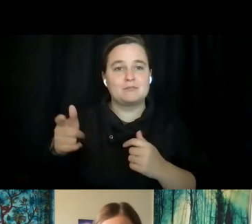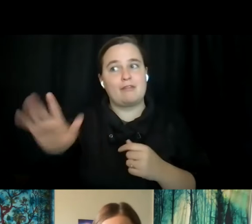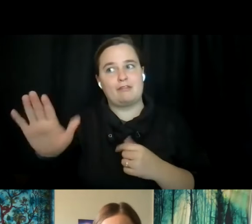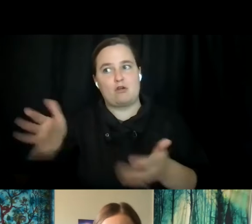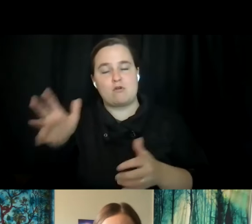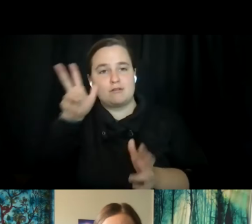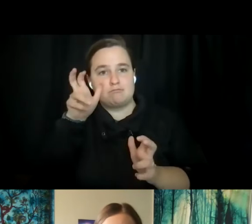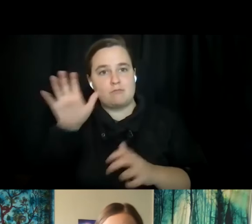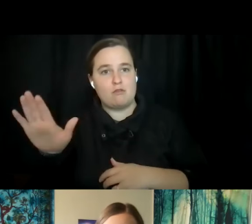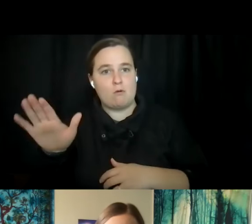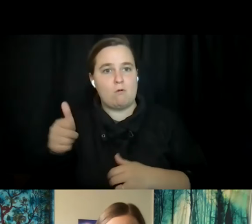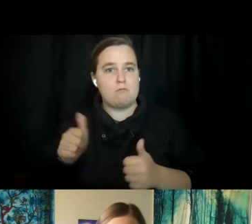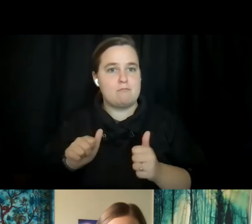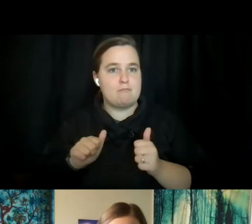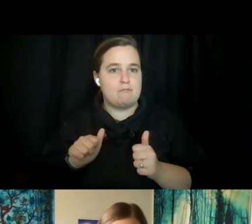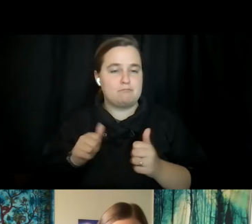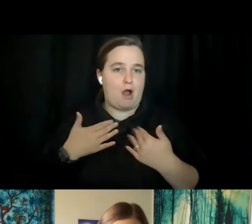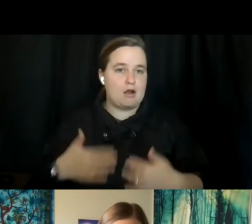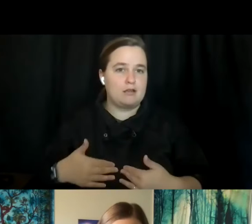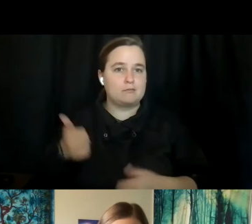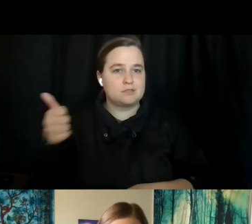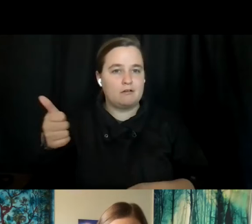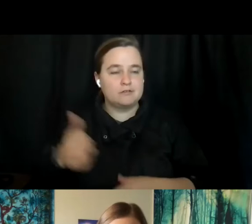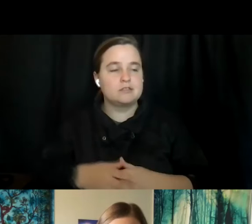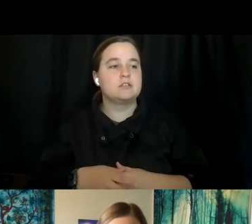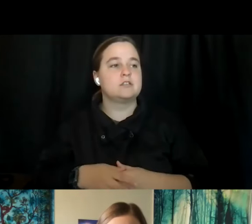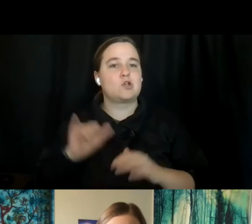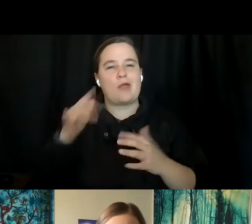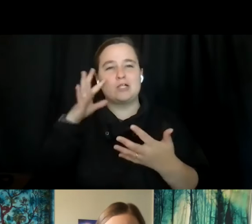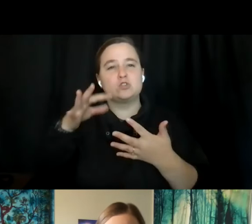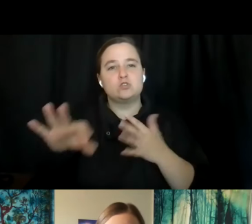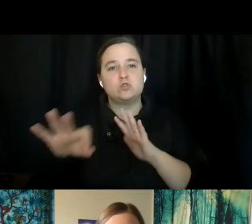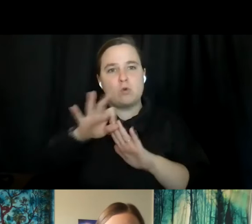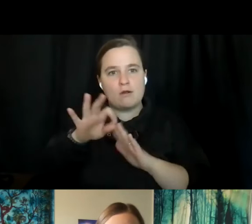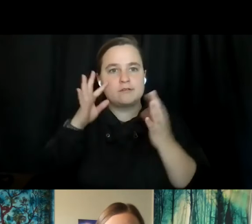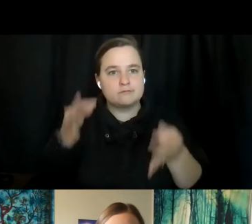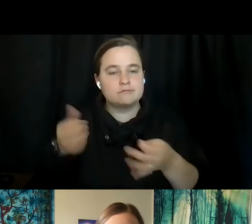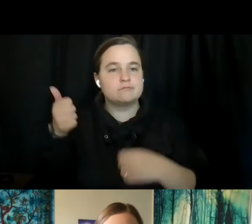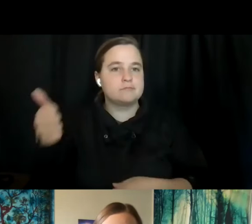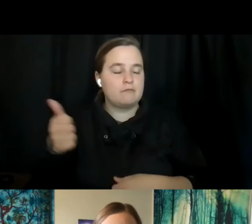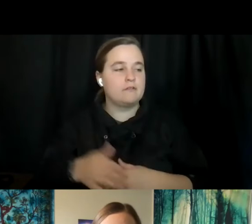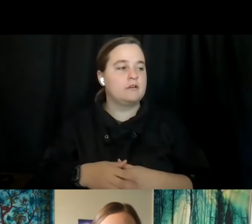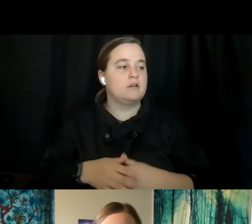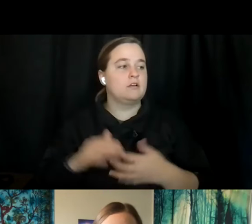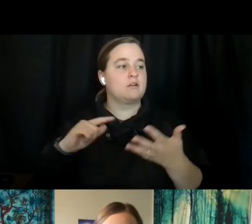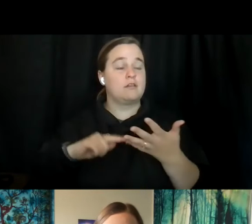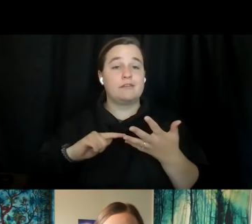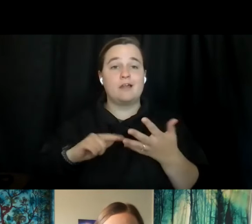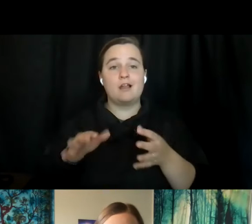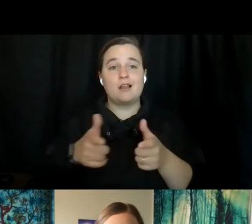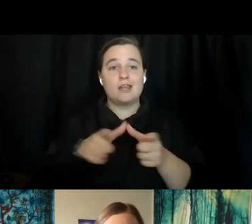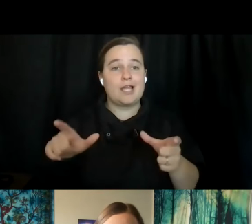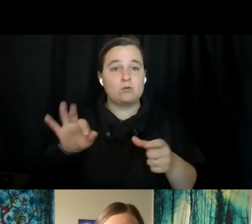of choice that was mentioned. And then using language of invitation. So in traditional, and by traditional, I